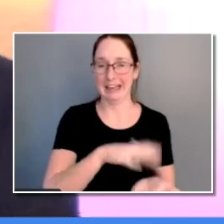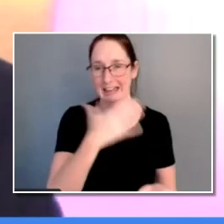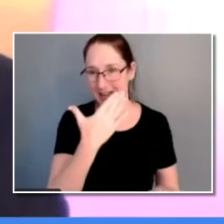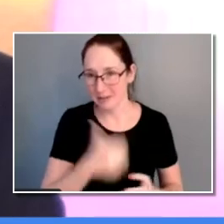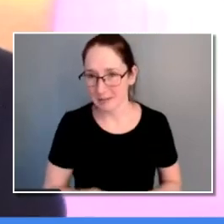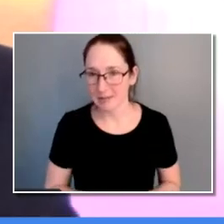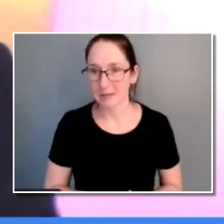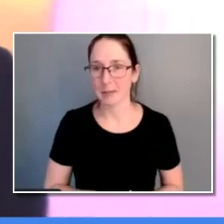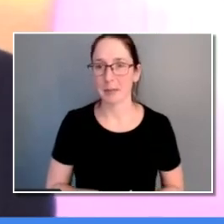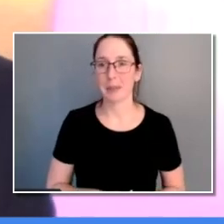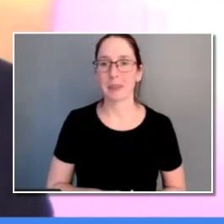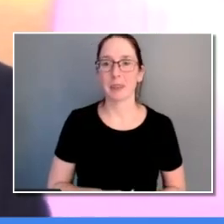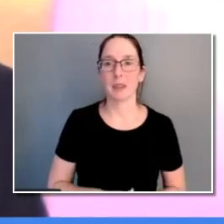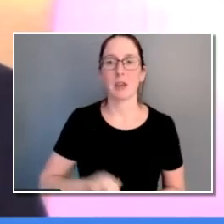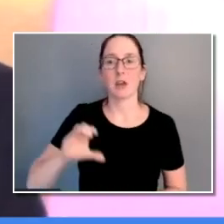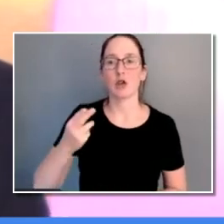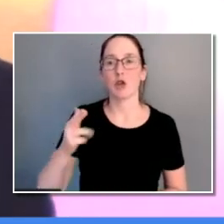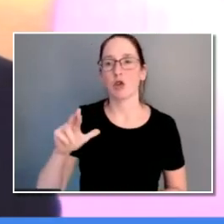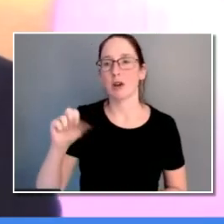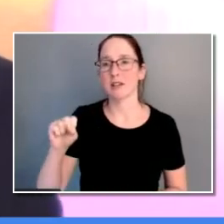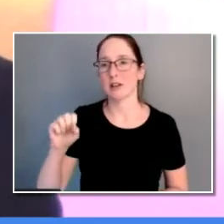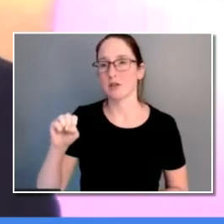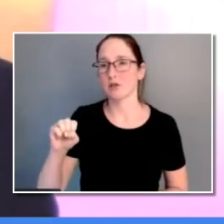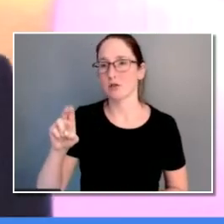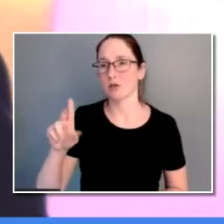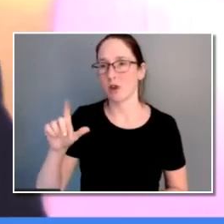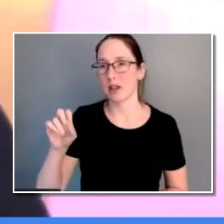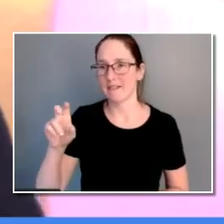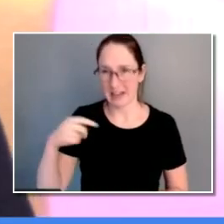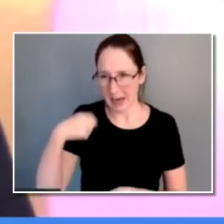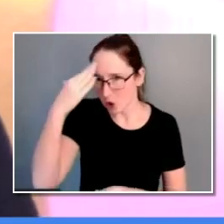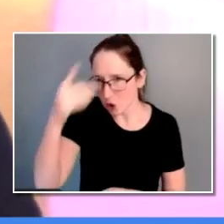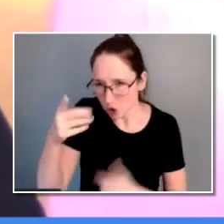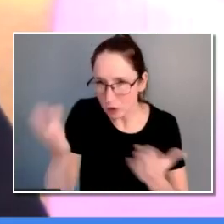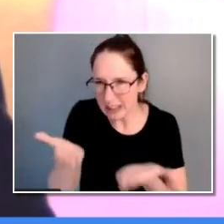Chris Sullivan, I know you're here, Chris. I saw you.